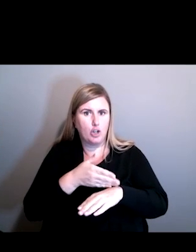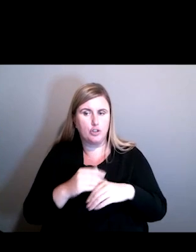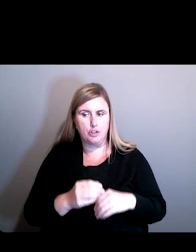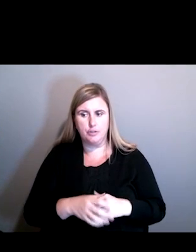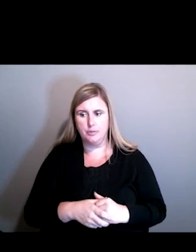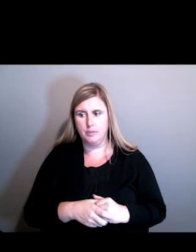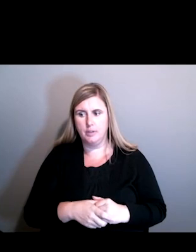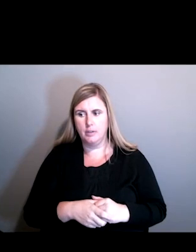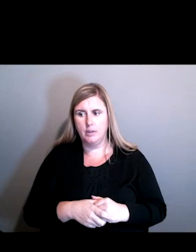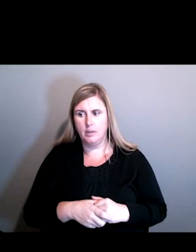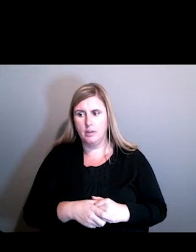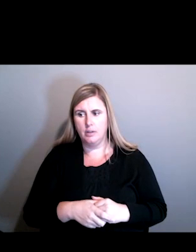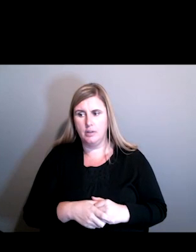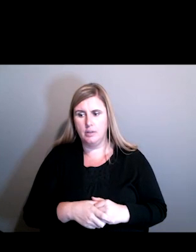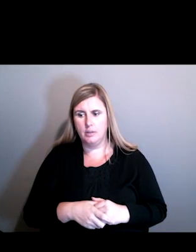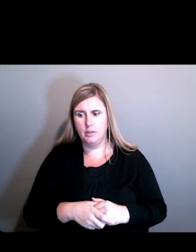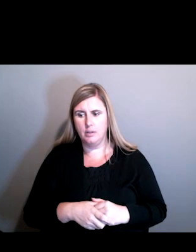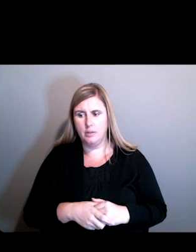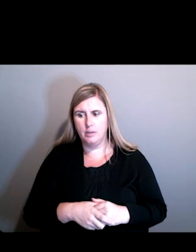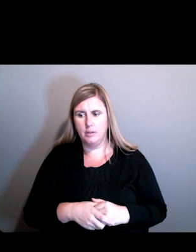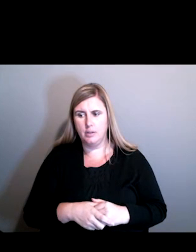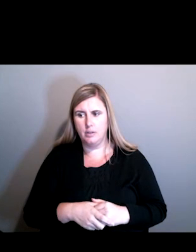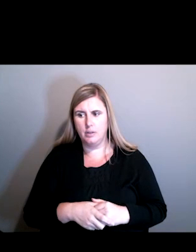better and